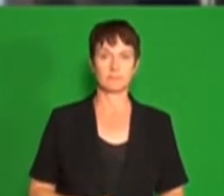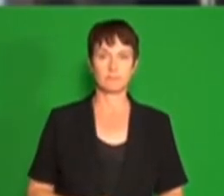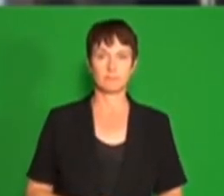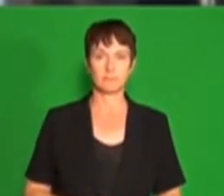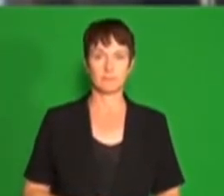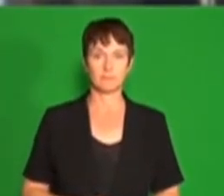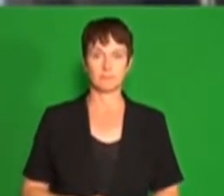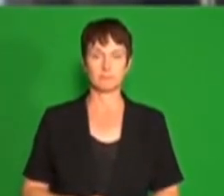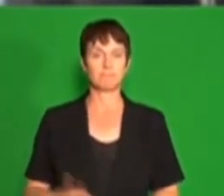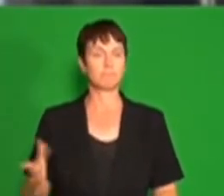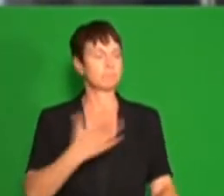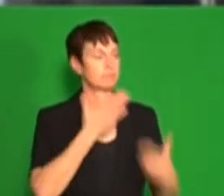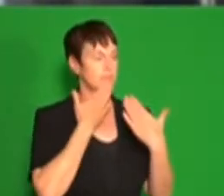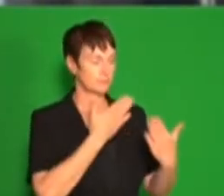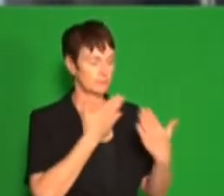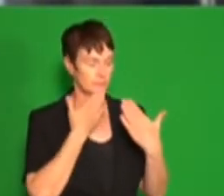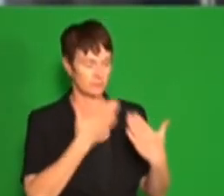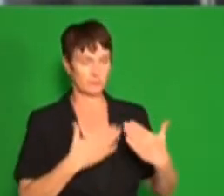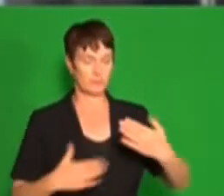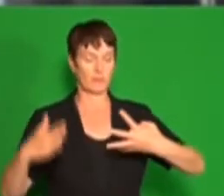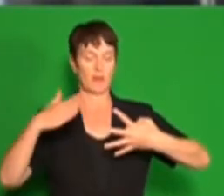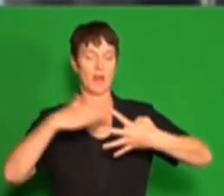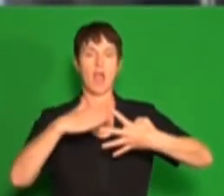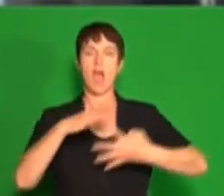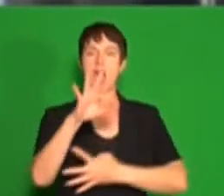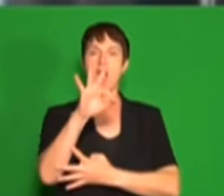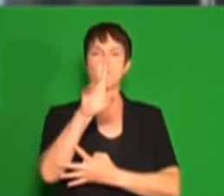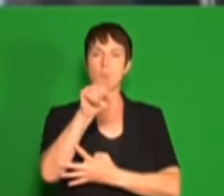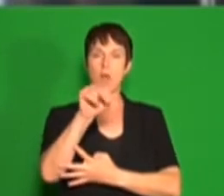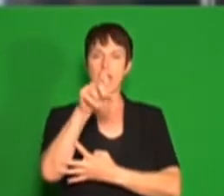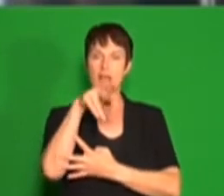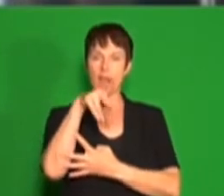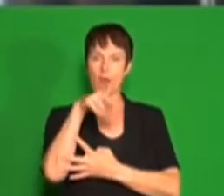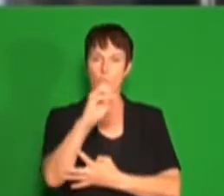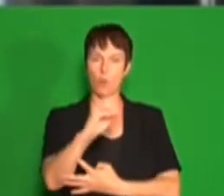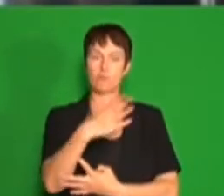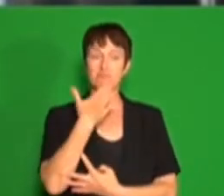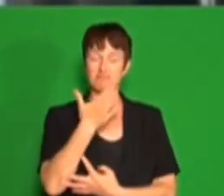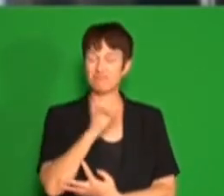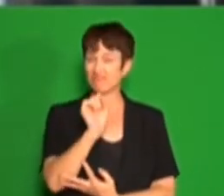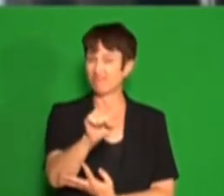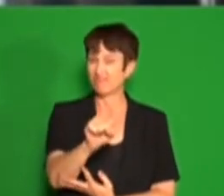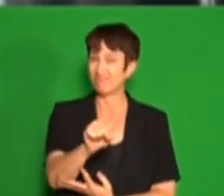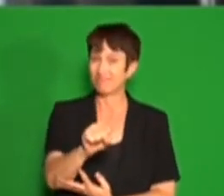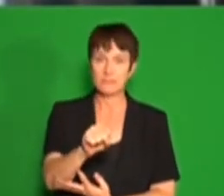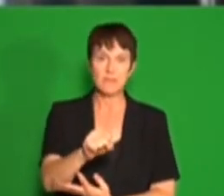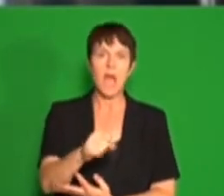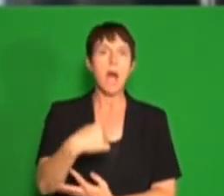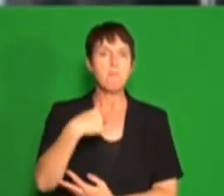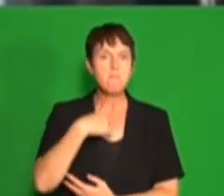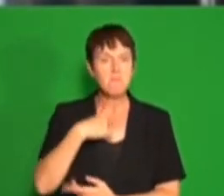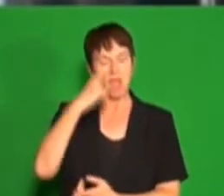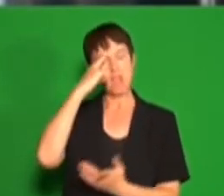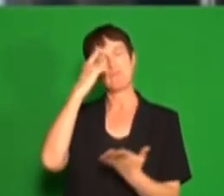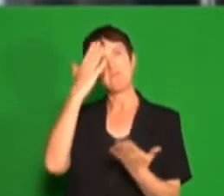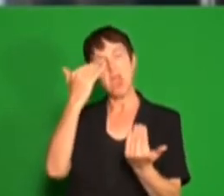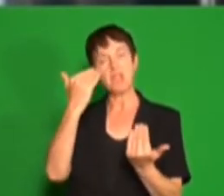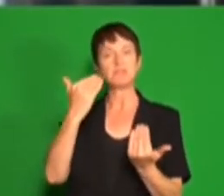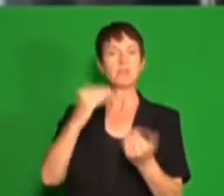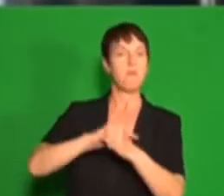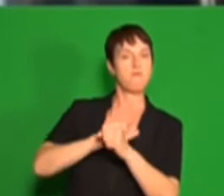Thank you very much, Funeko. Yes, indeed, the second wave hit us earlier than we